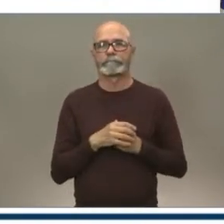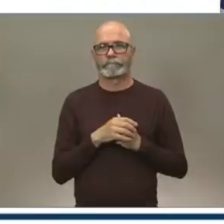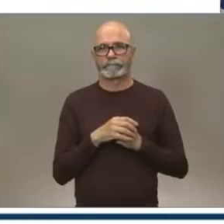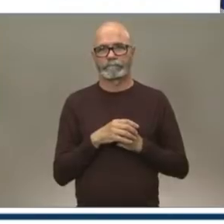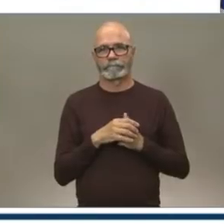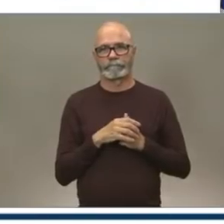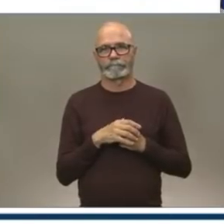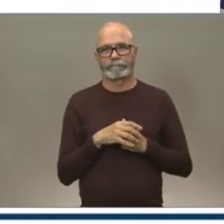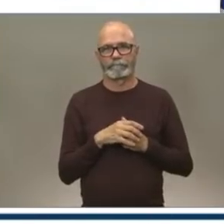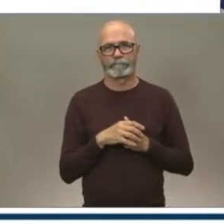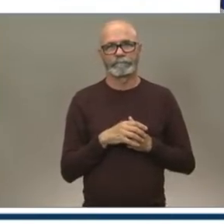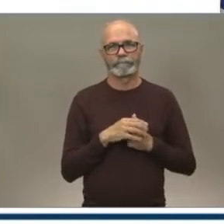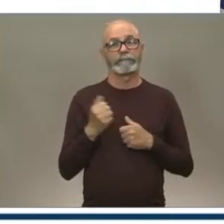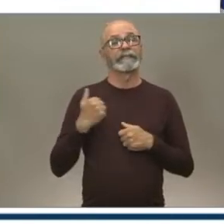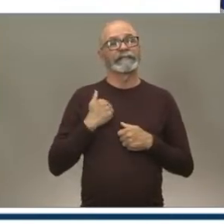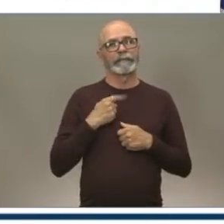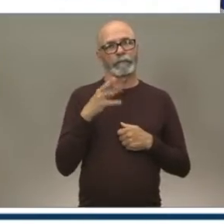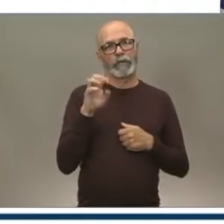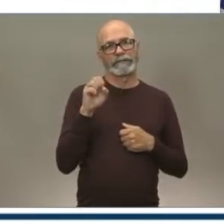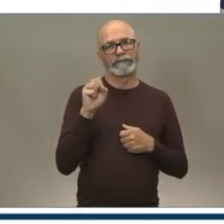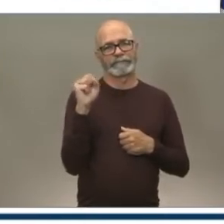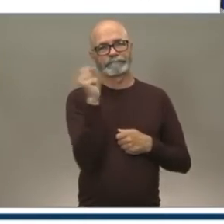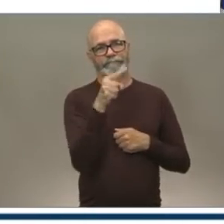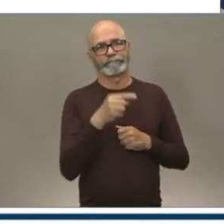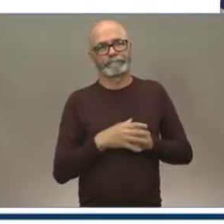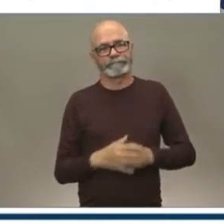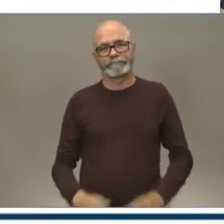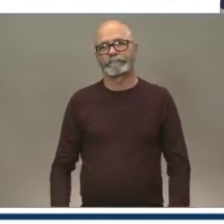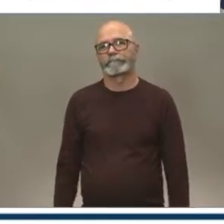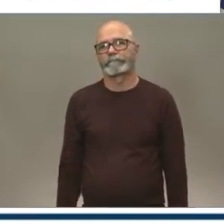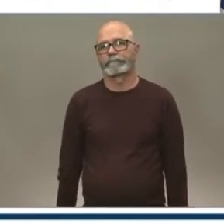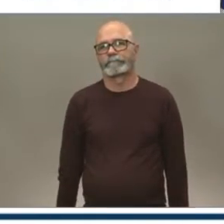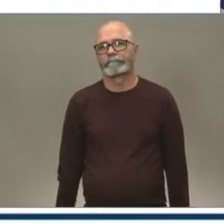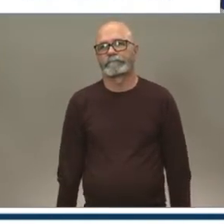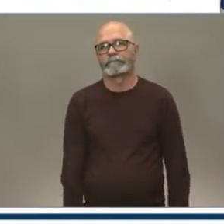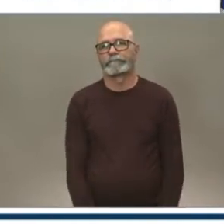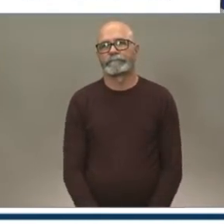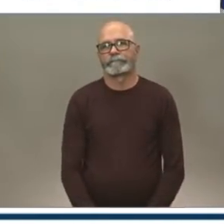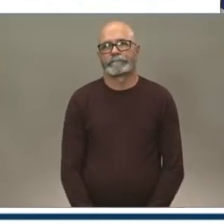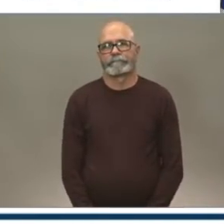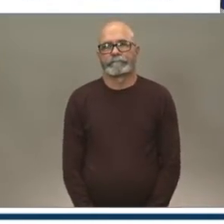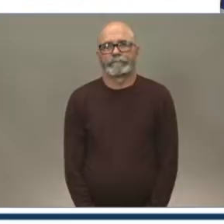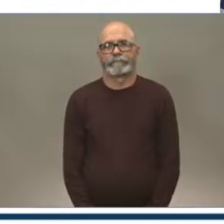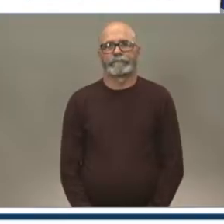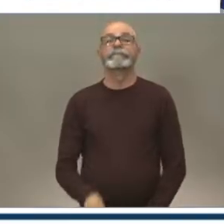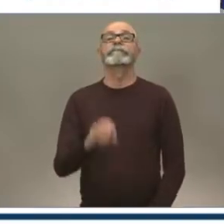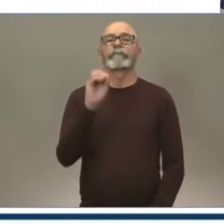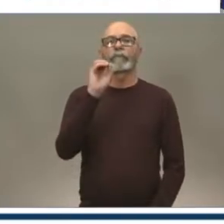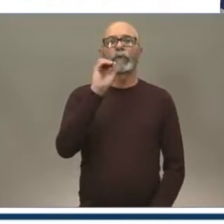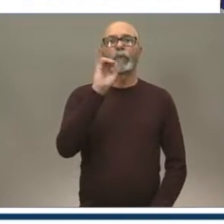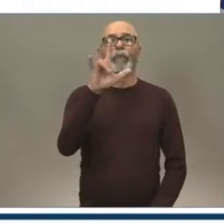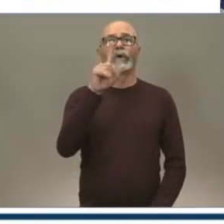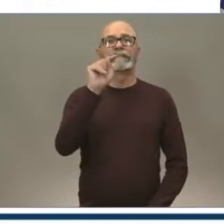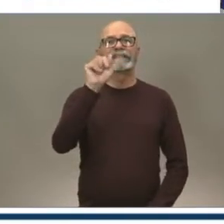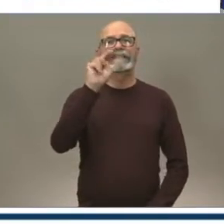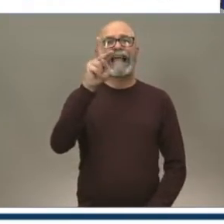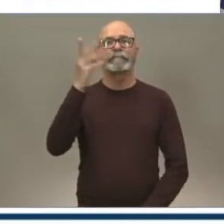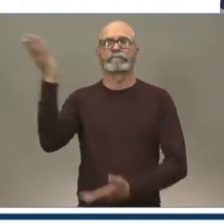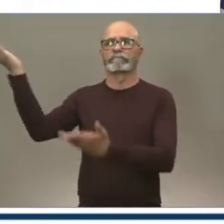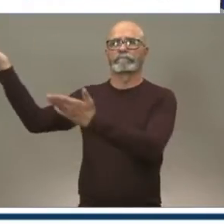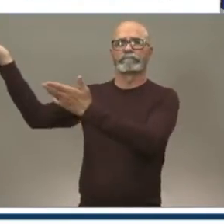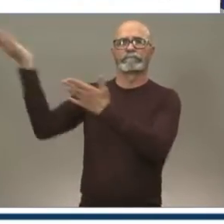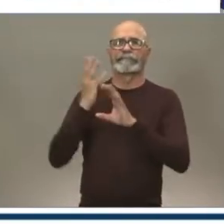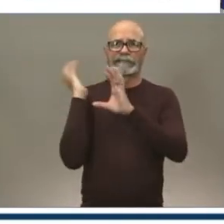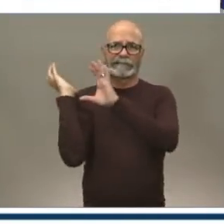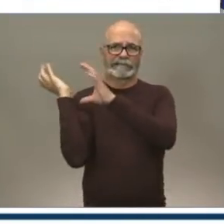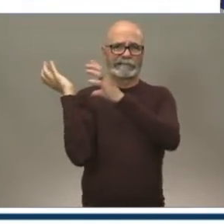person brought ashore yesterday from the oil tanker, the STI San Telmo. Can you give us an update on how many cases are coming ashore